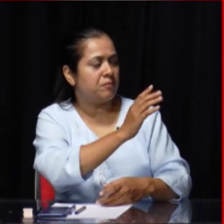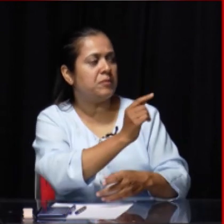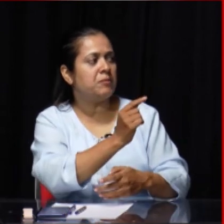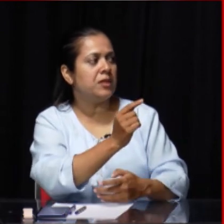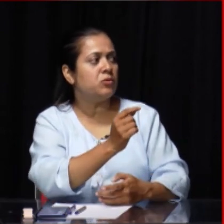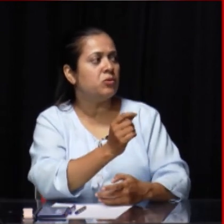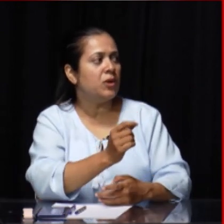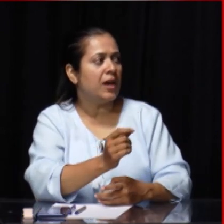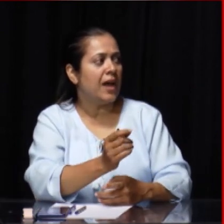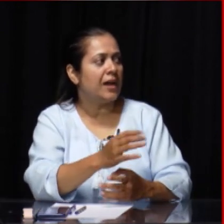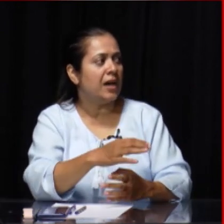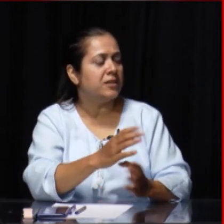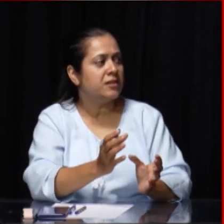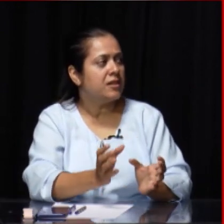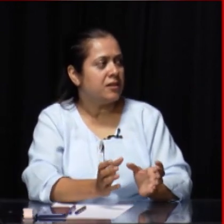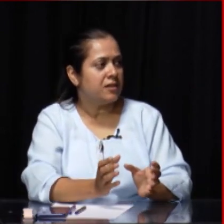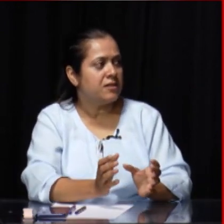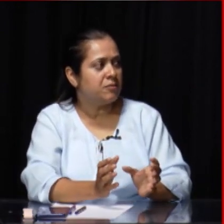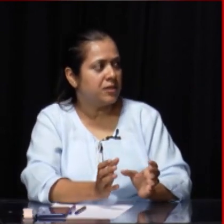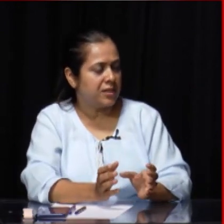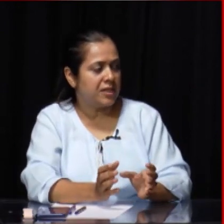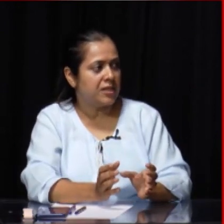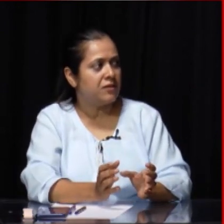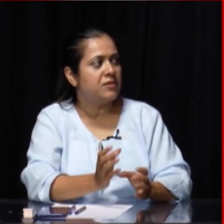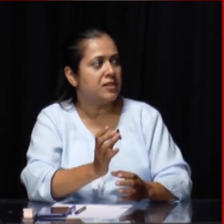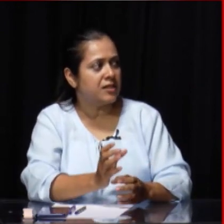the people who had other